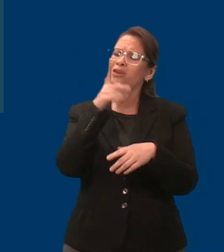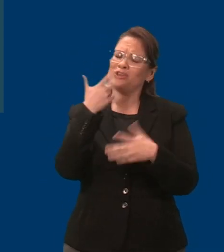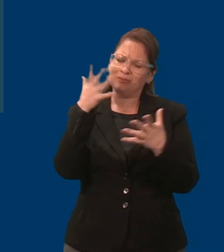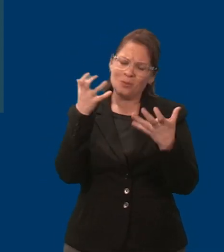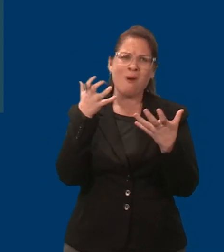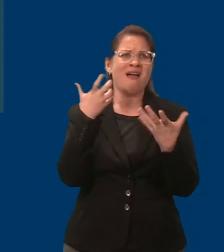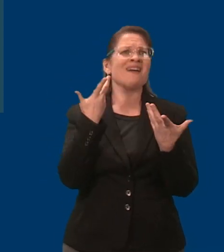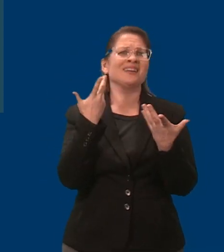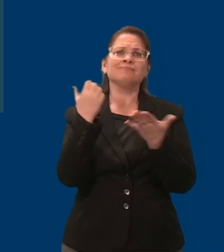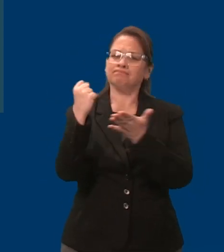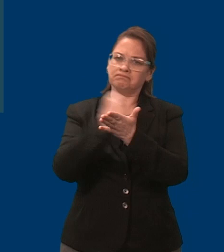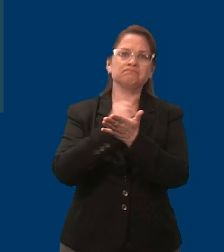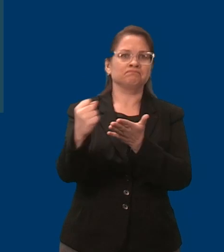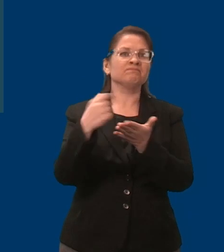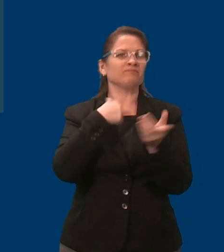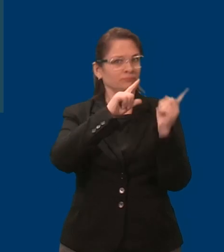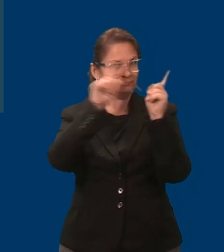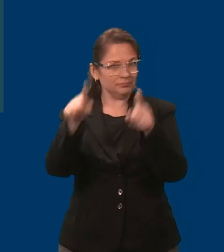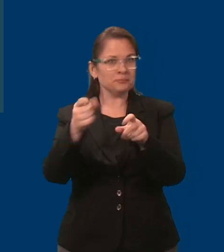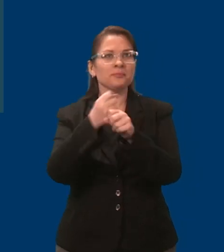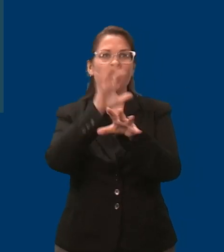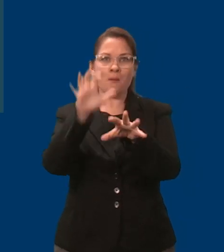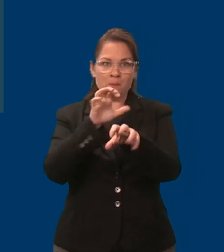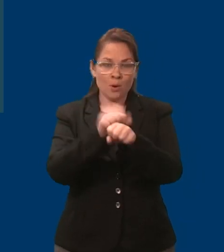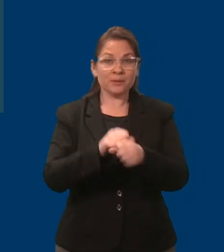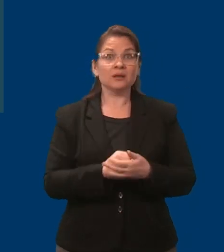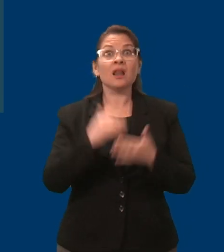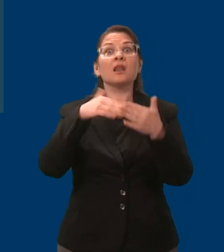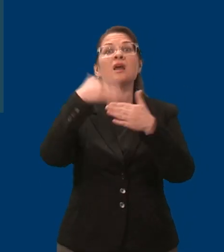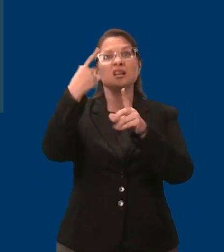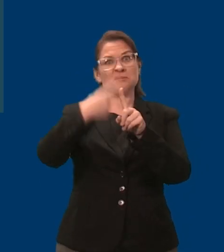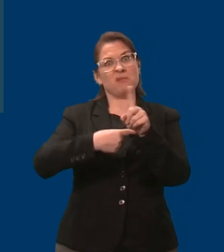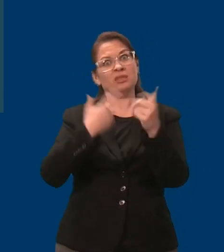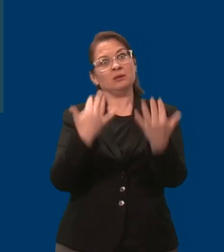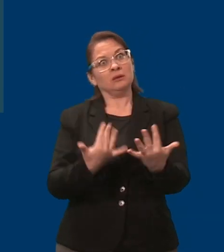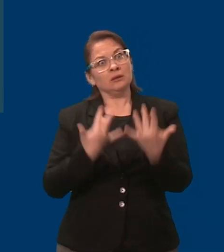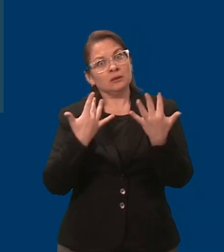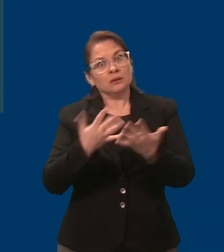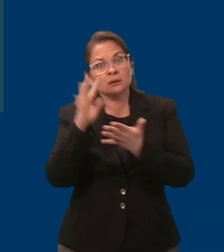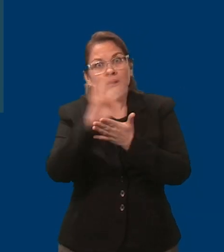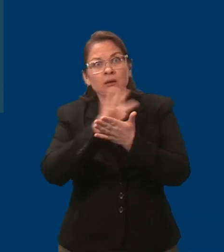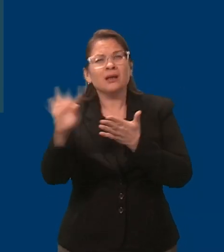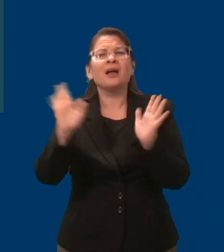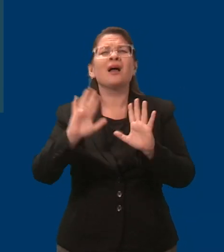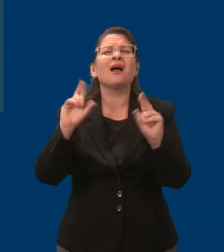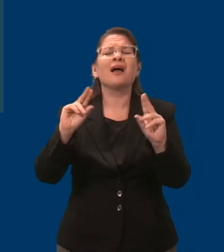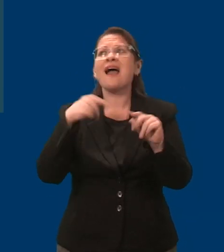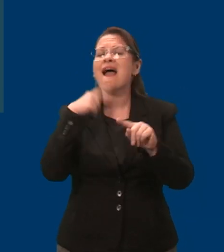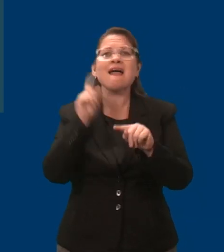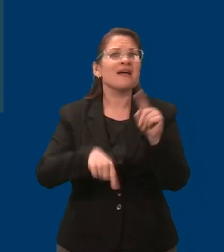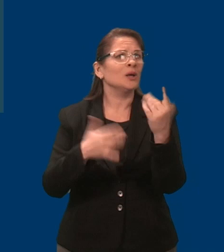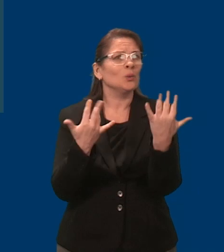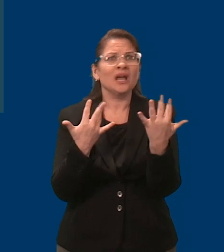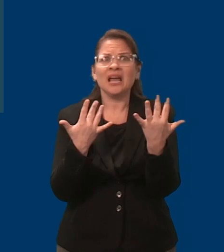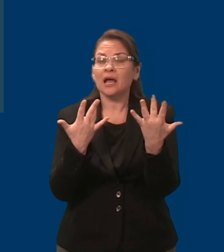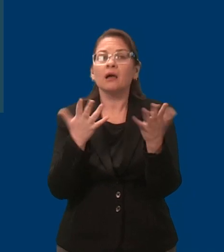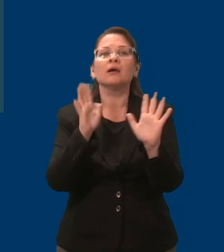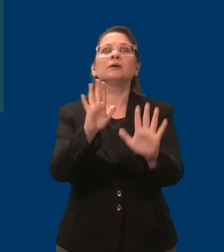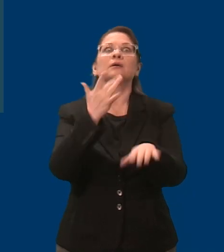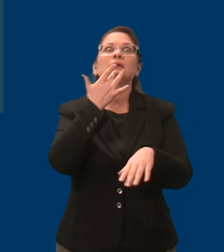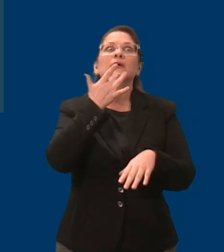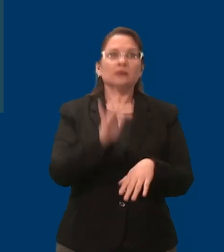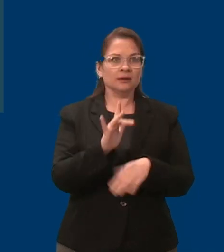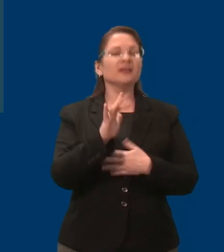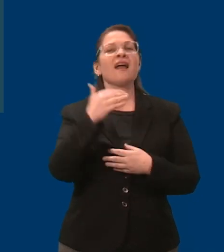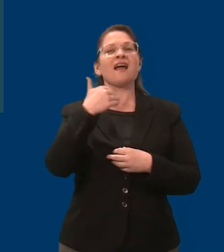next available appointment was in 4 weeks. I told them I would not stand for that. Luckily, they had a pediatric neurologist physician assistant that